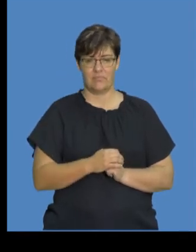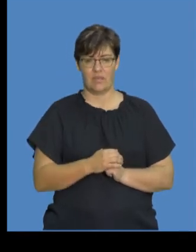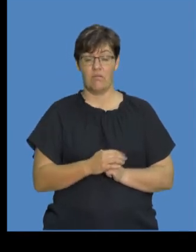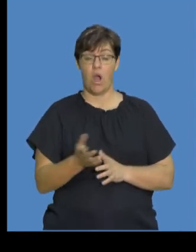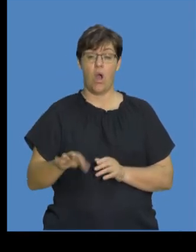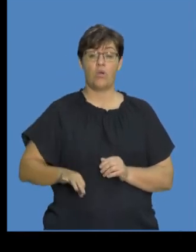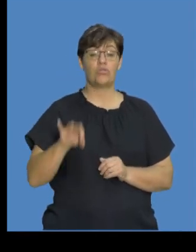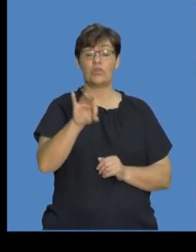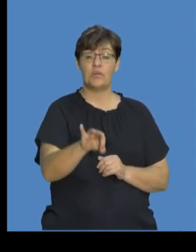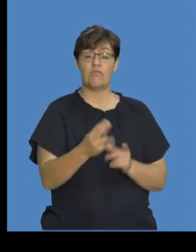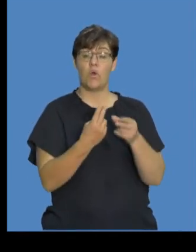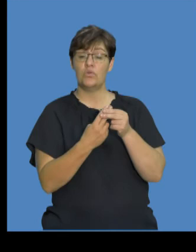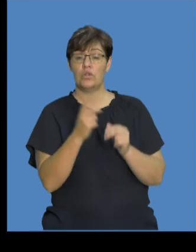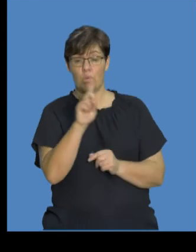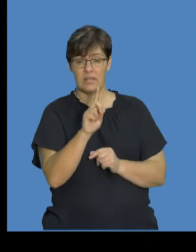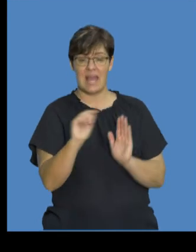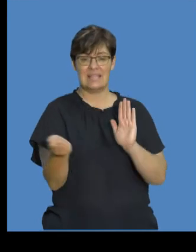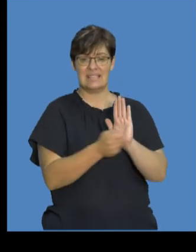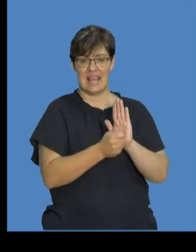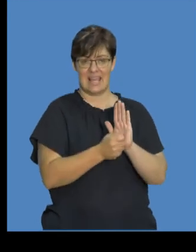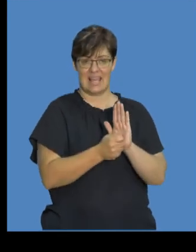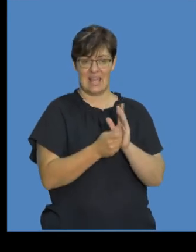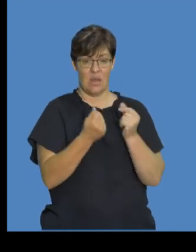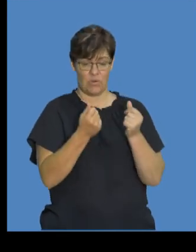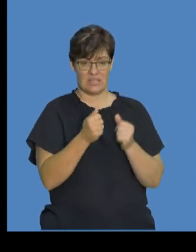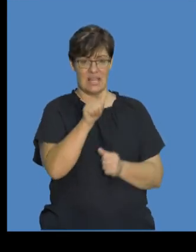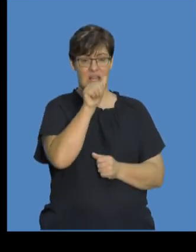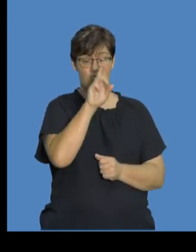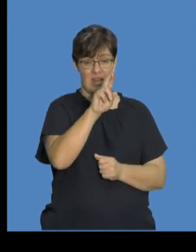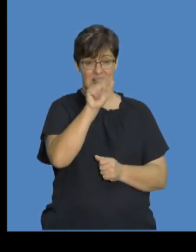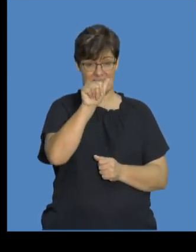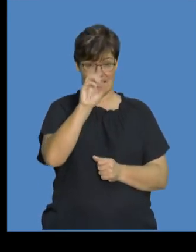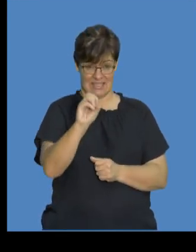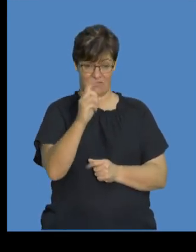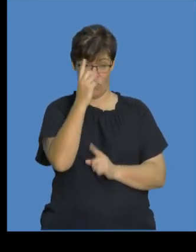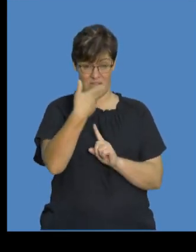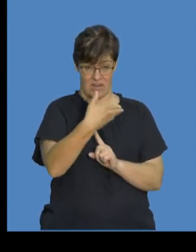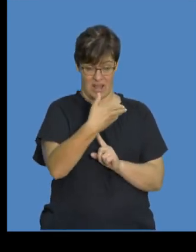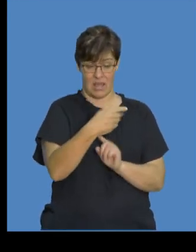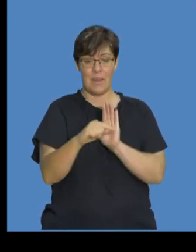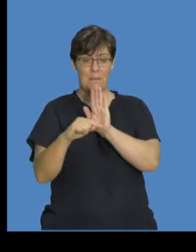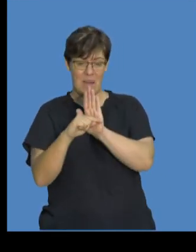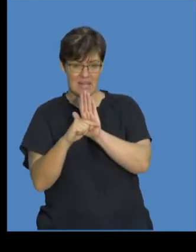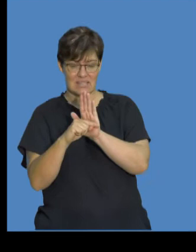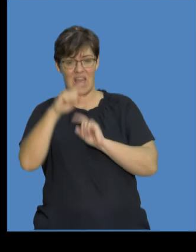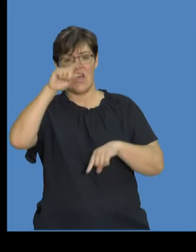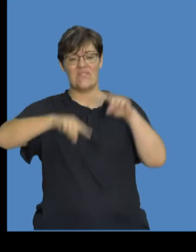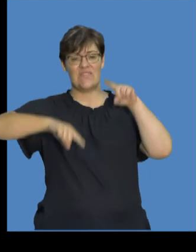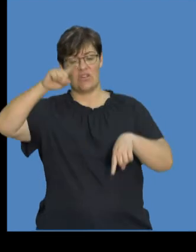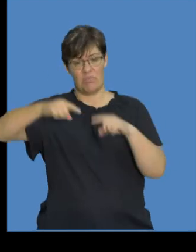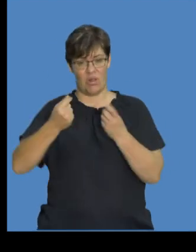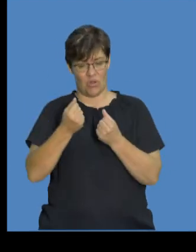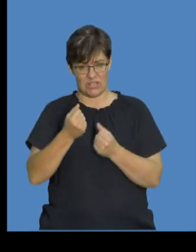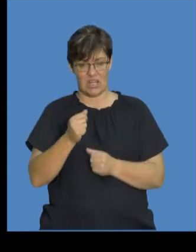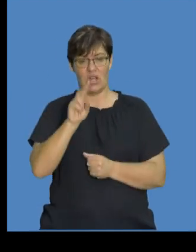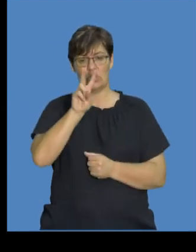okay, here we go. Our contribution per unit is your selling price per unit, which was 60 Rand, minus